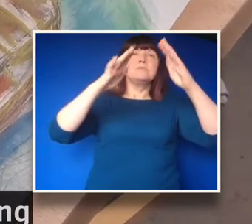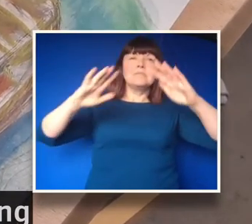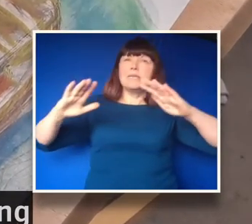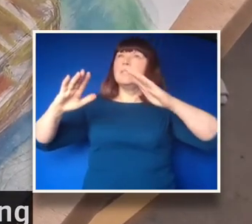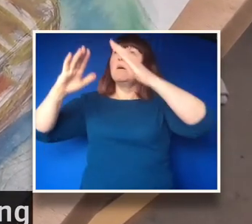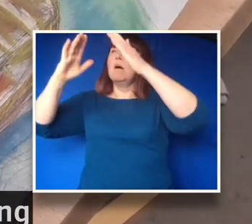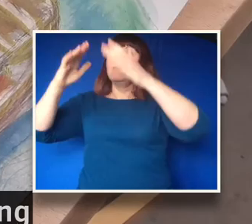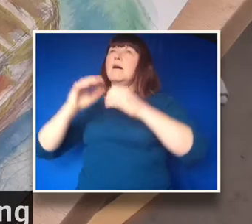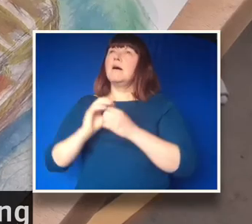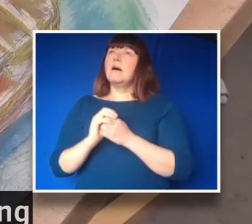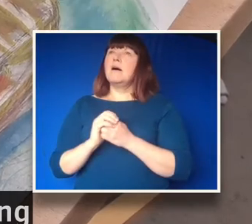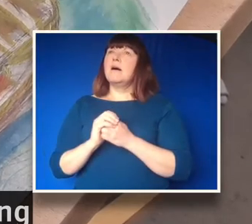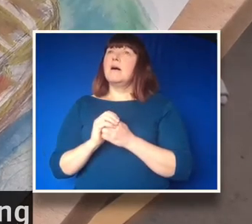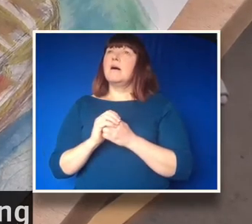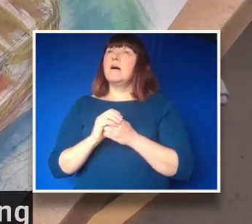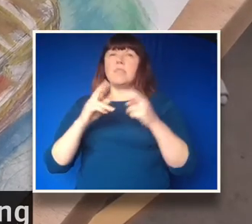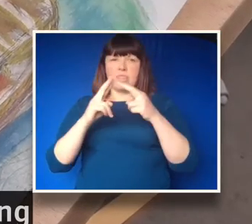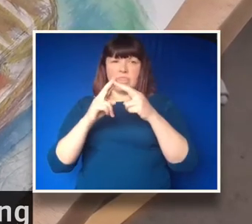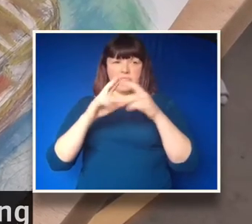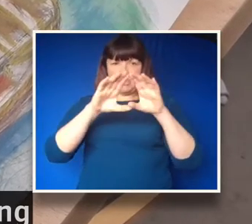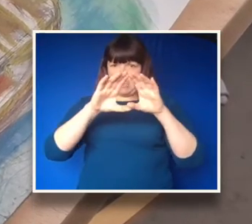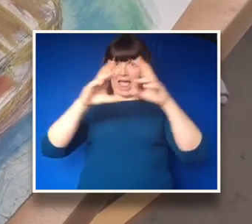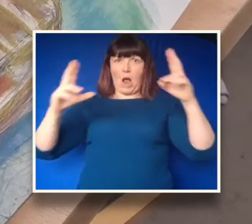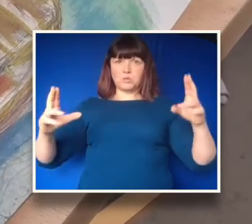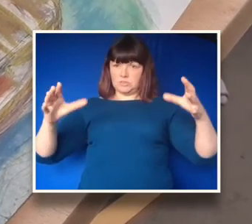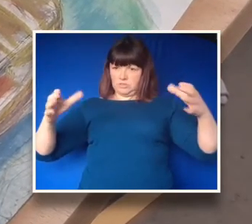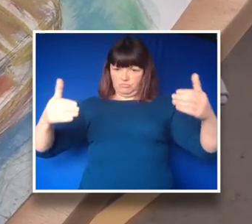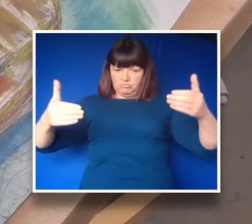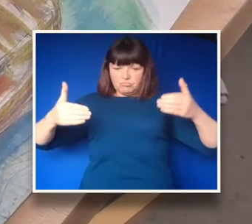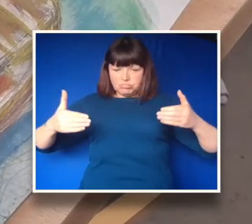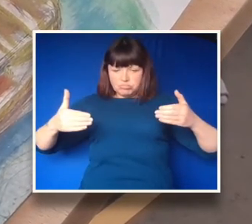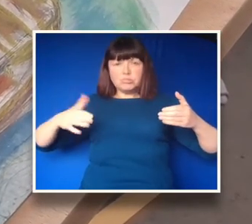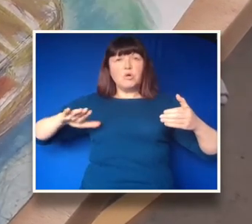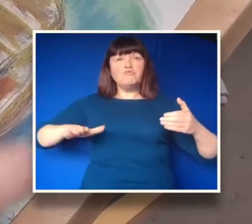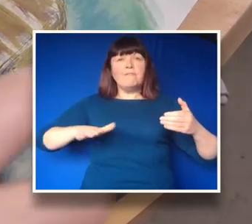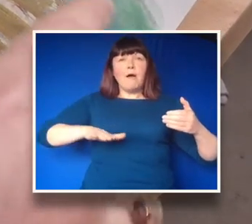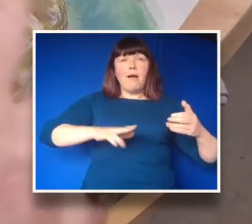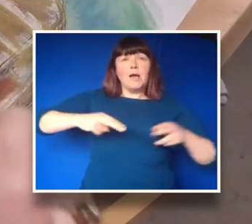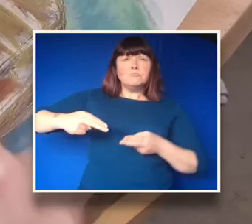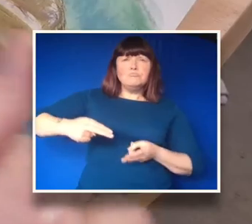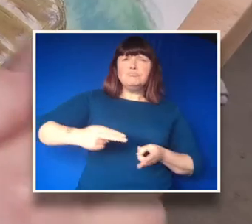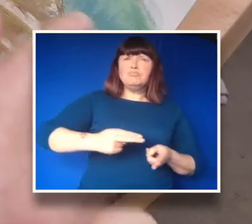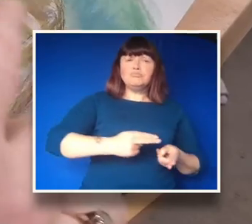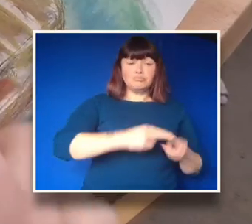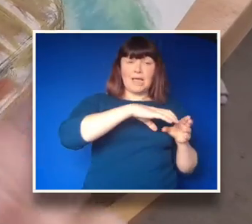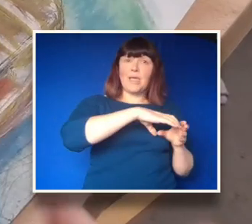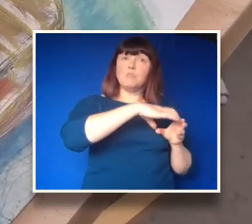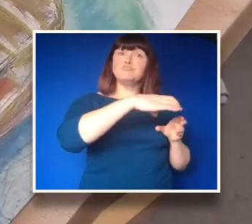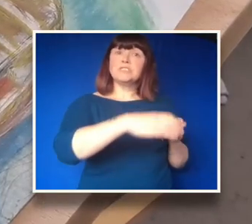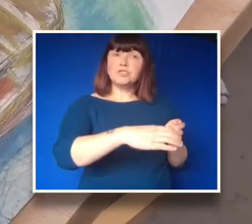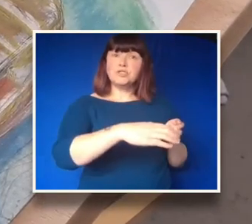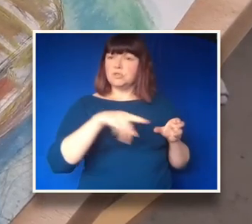sort of river running just at the front of the house and a little bridge over there. This is actually a